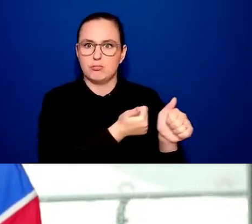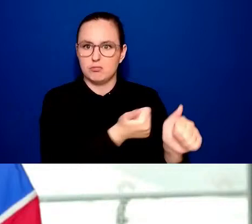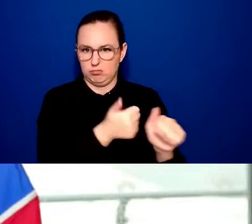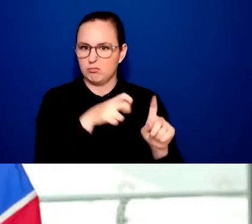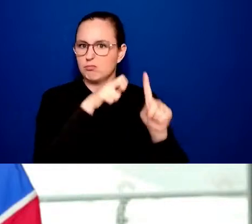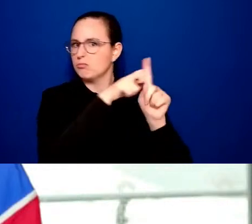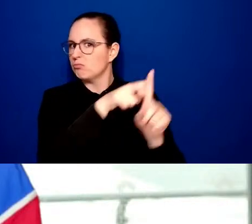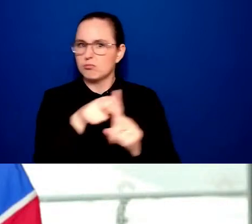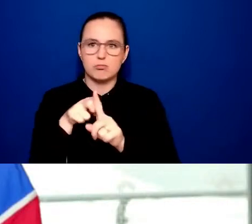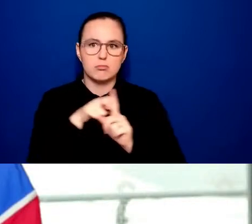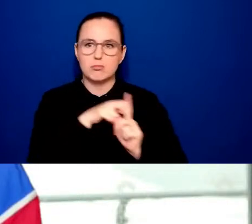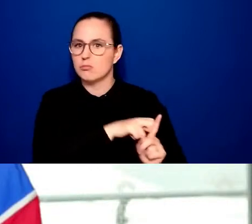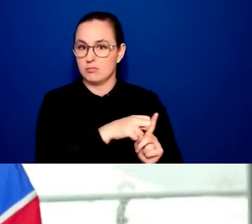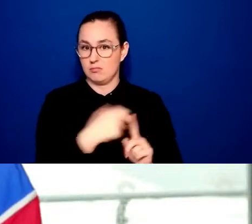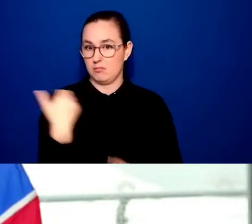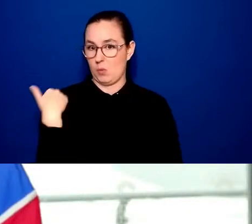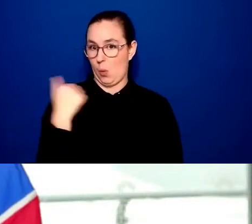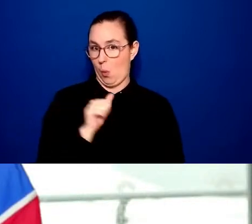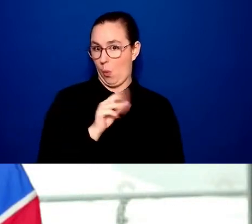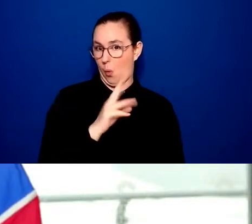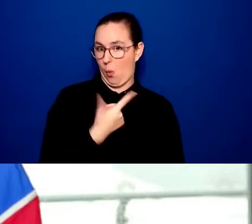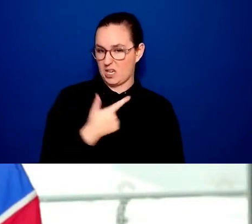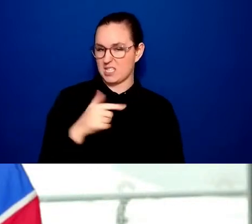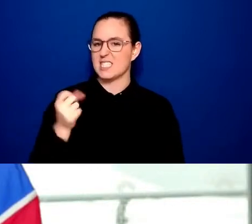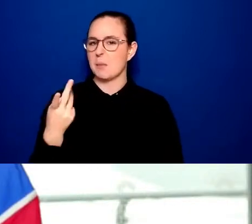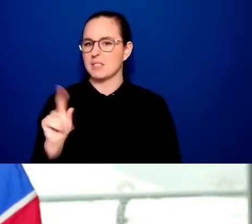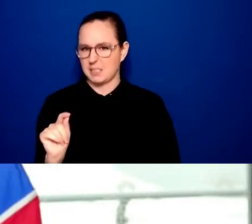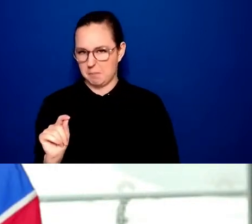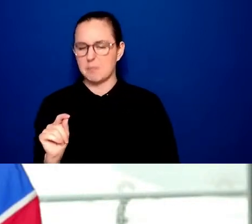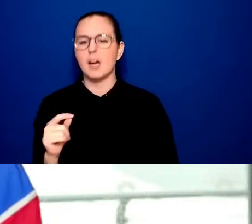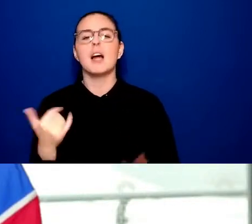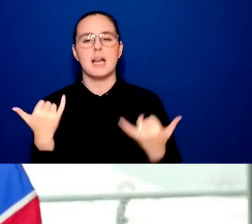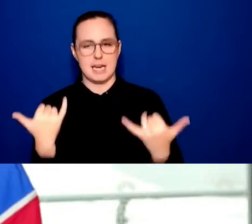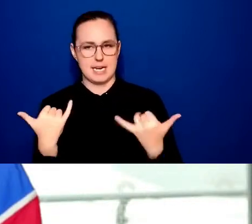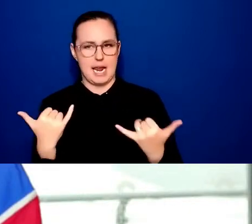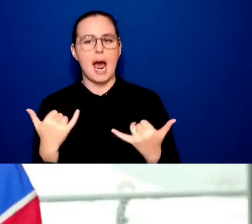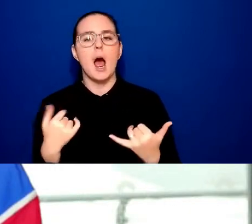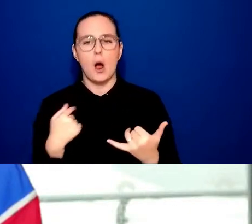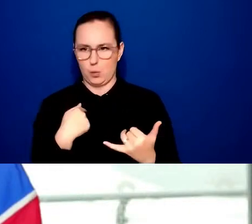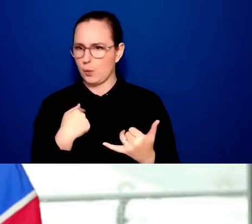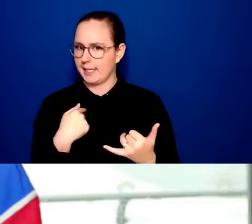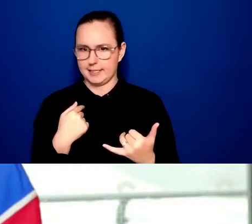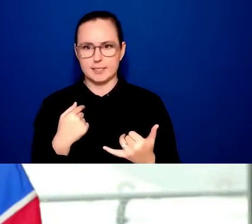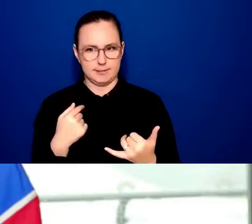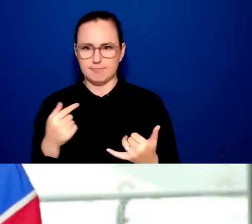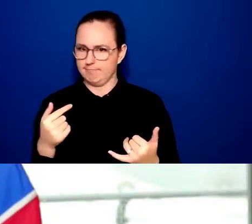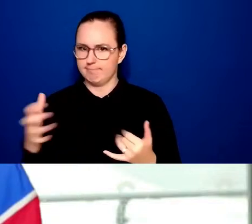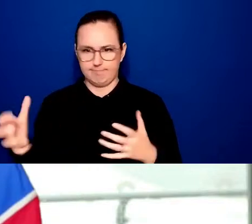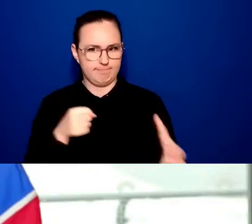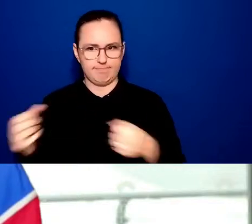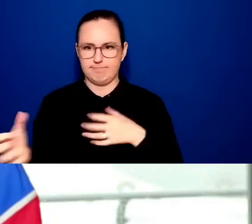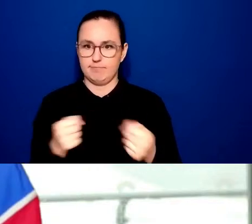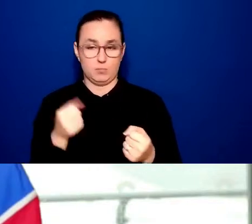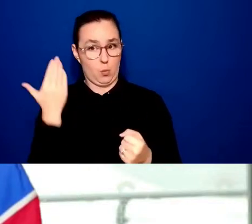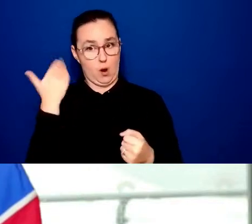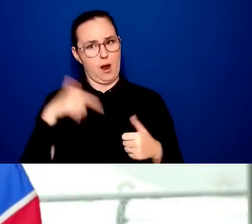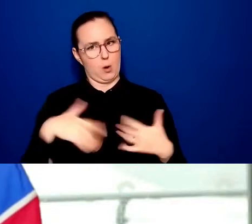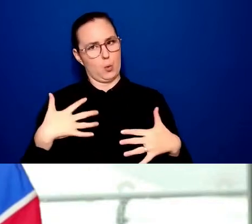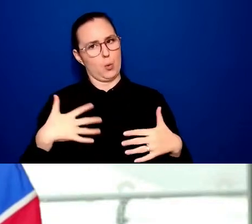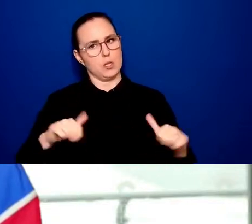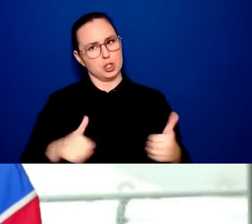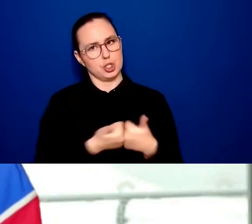2020 continue to give us the means to respond to this very challenging pandemic and to support people who test positive